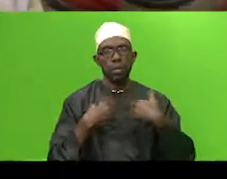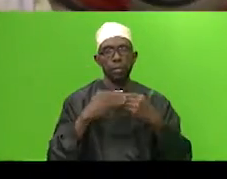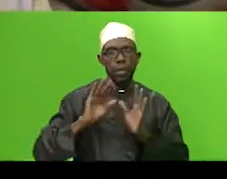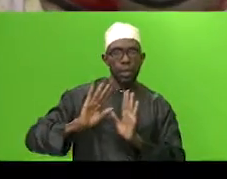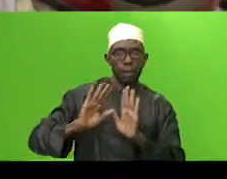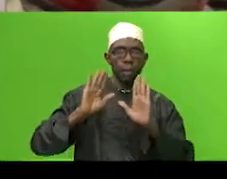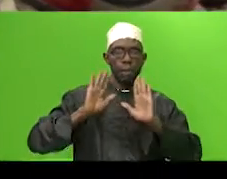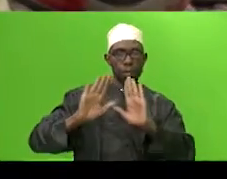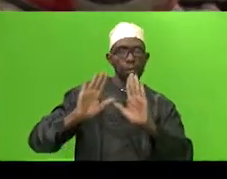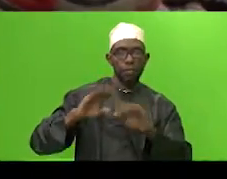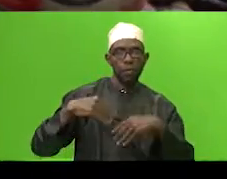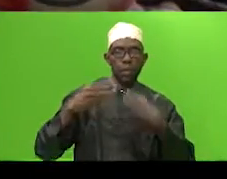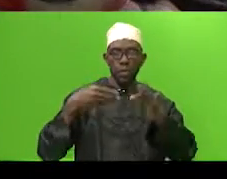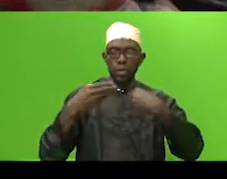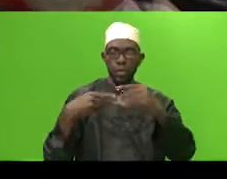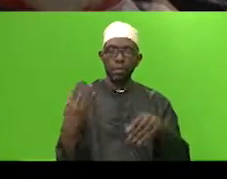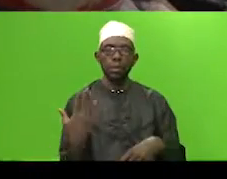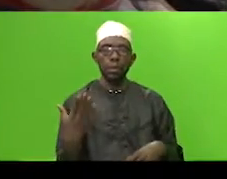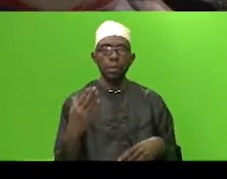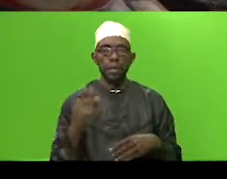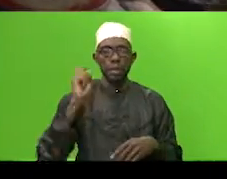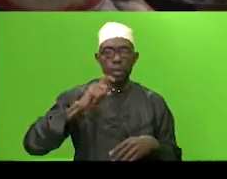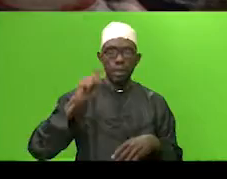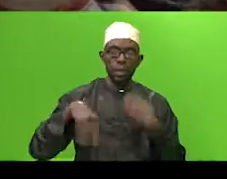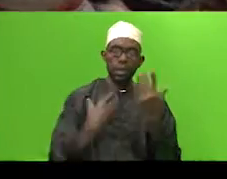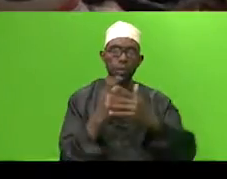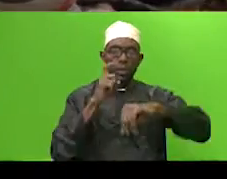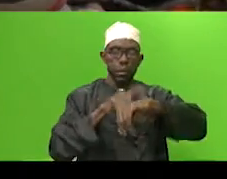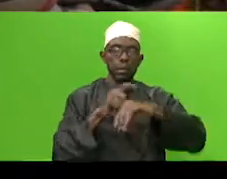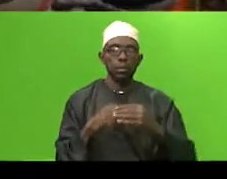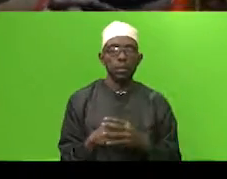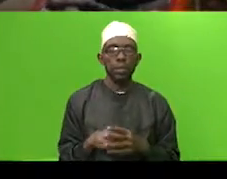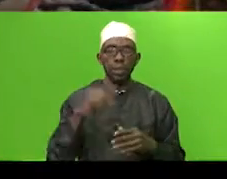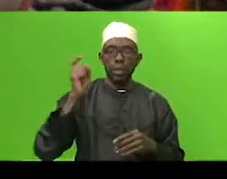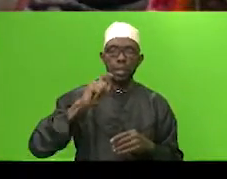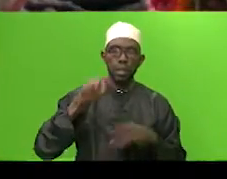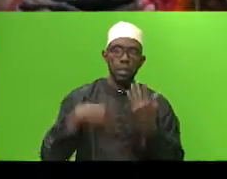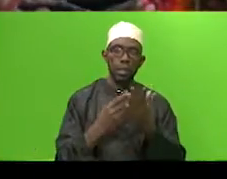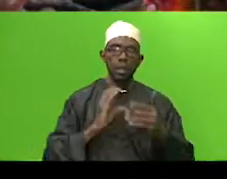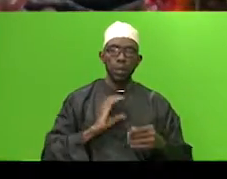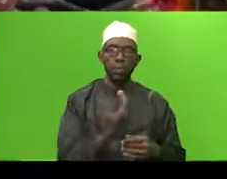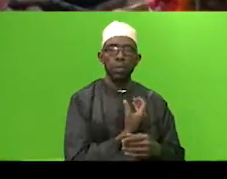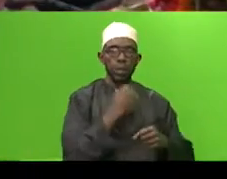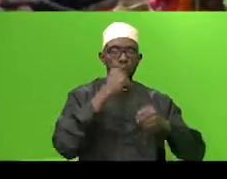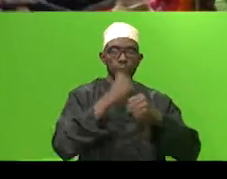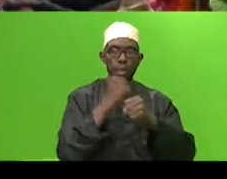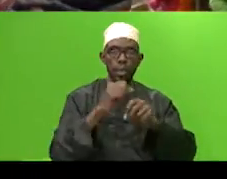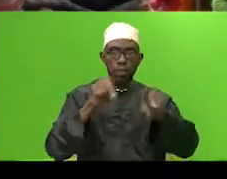with the plastic bags because we need it all the time. We need in our working fields.